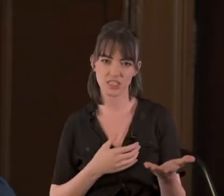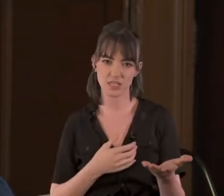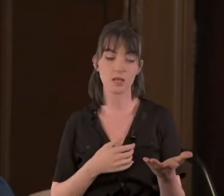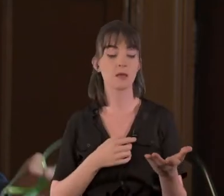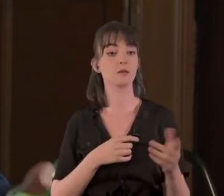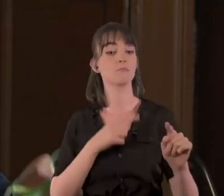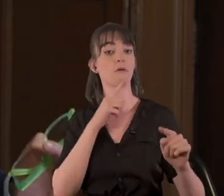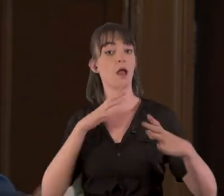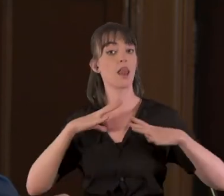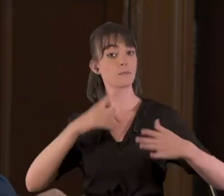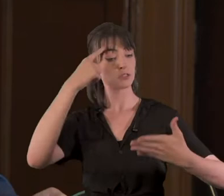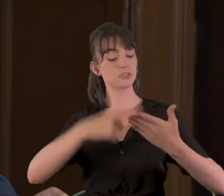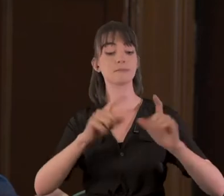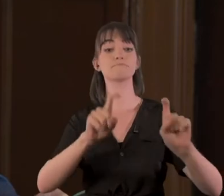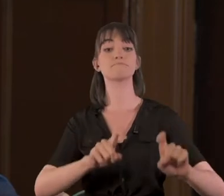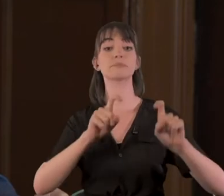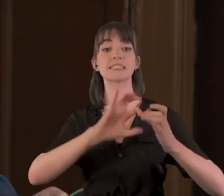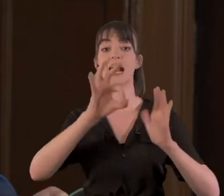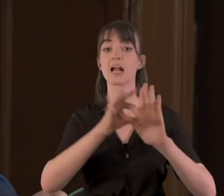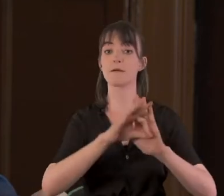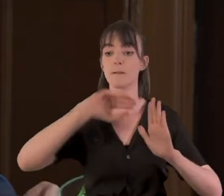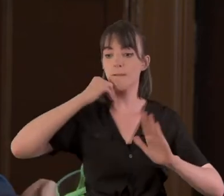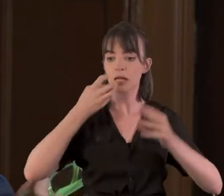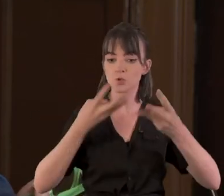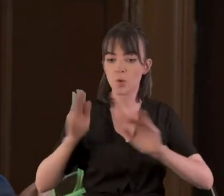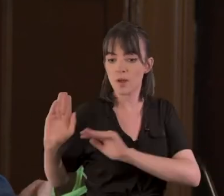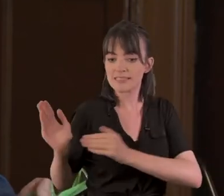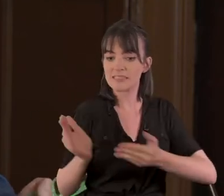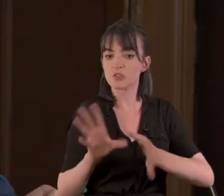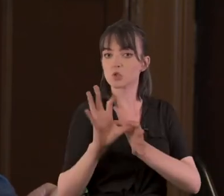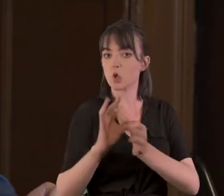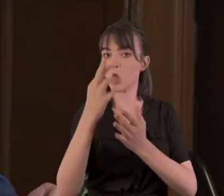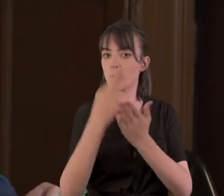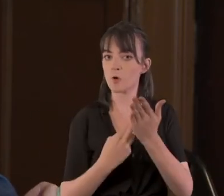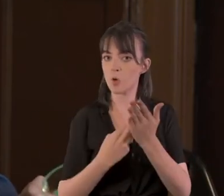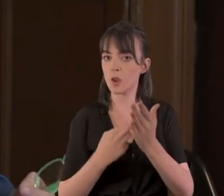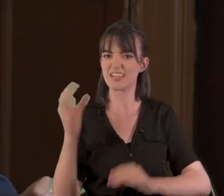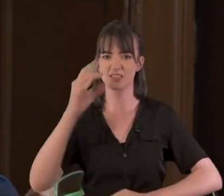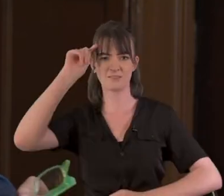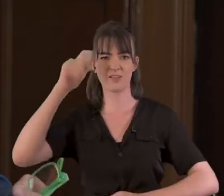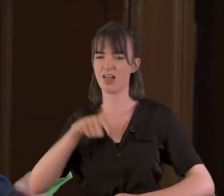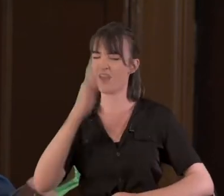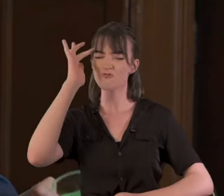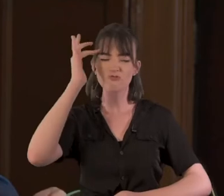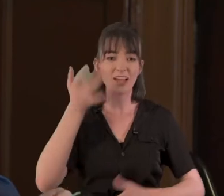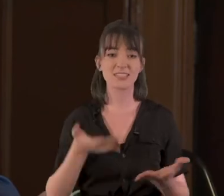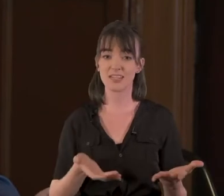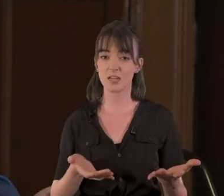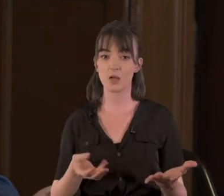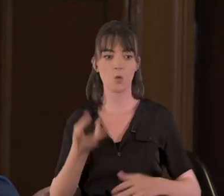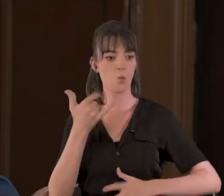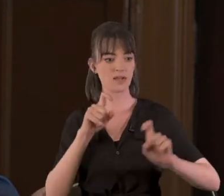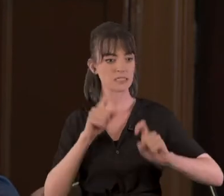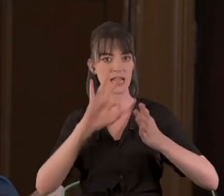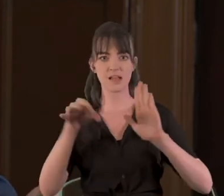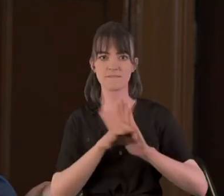at the expense of introducing Home Rule was, from their point of view, absolutely outrageous. Why so? Well, partly because they